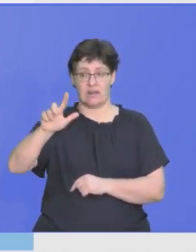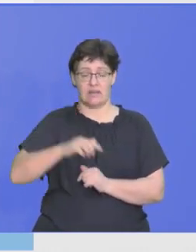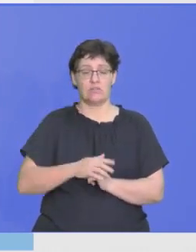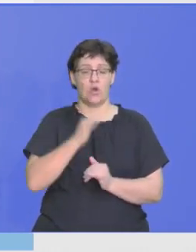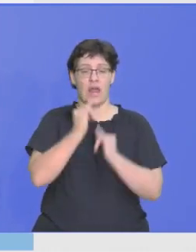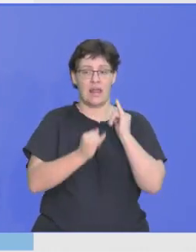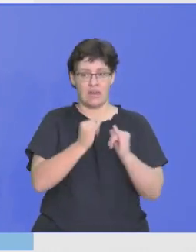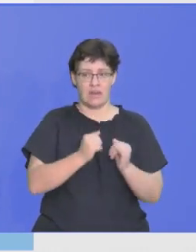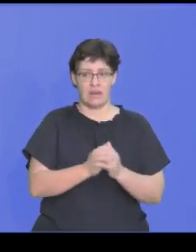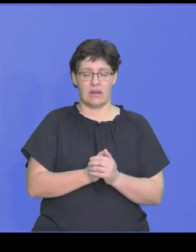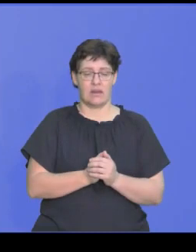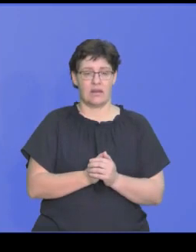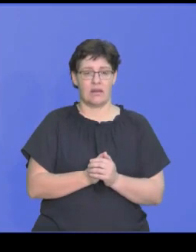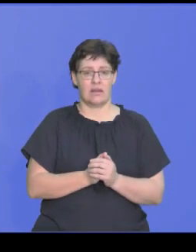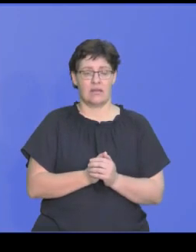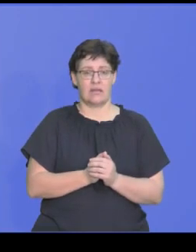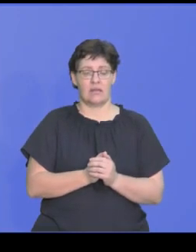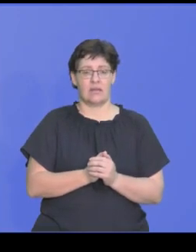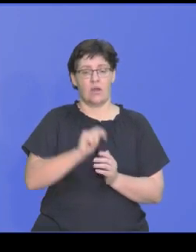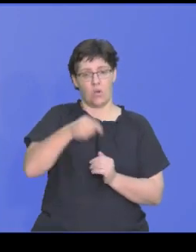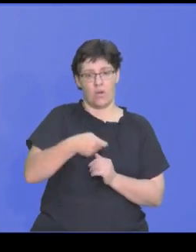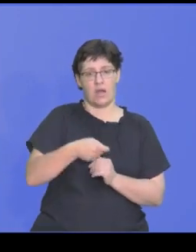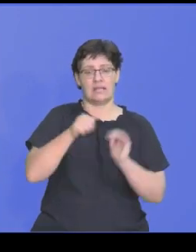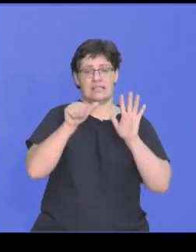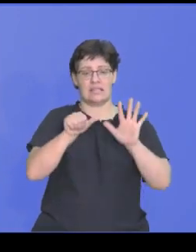627. So 11, let's write that down,